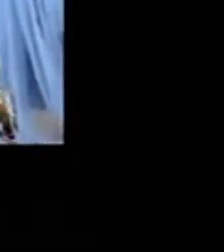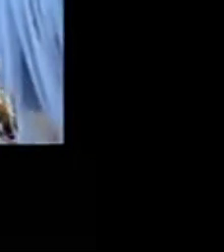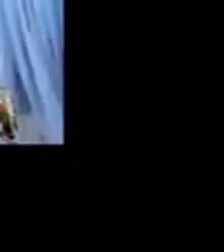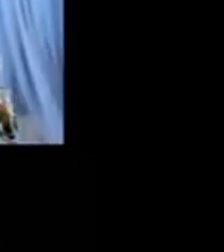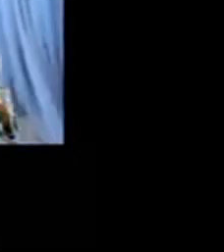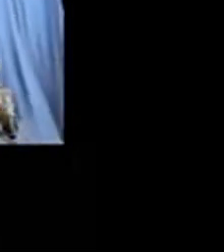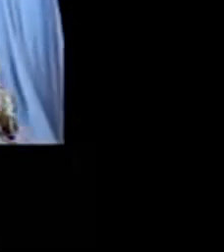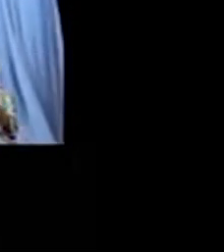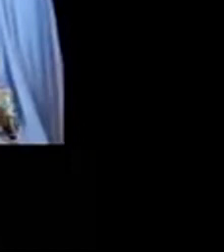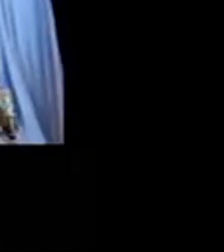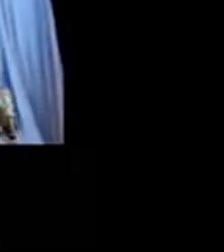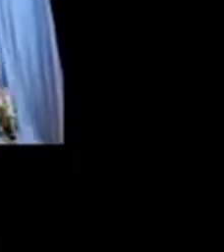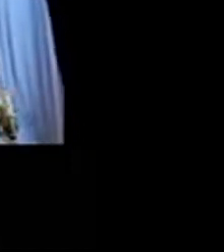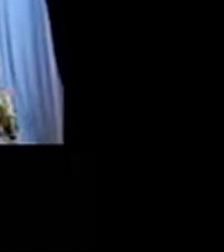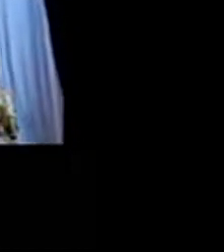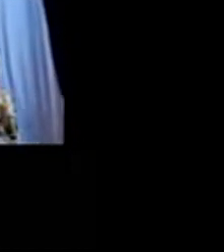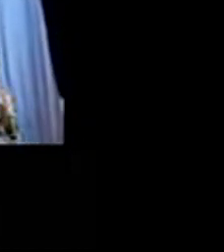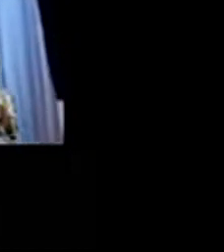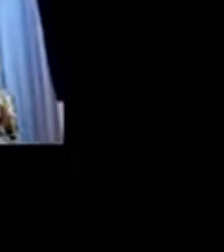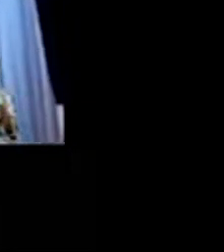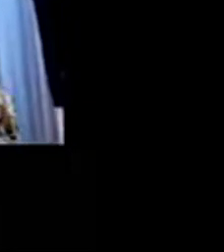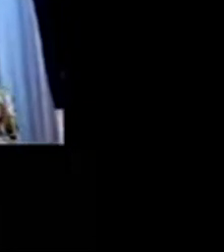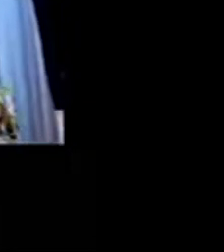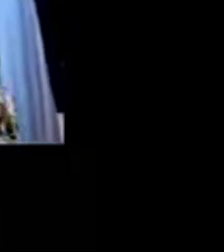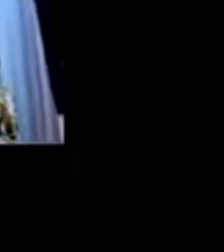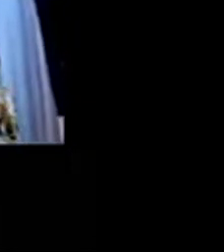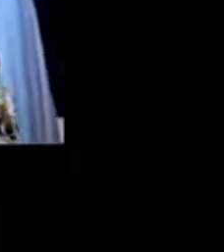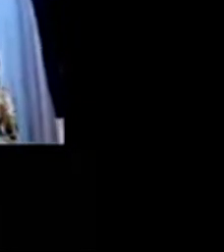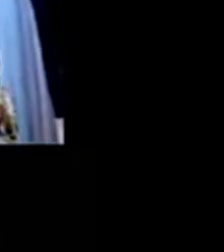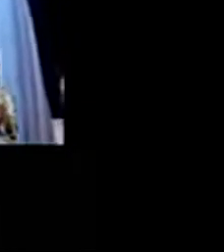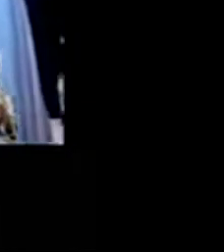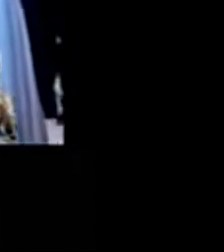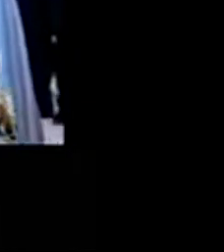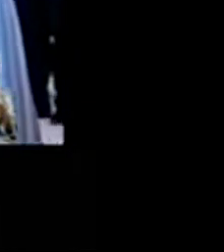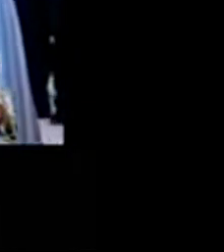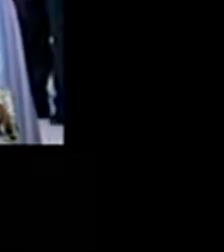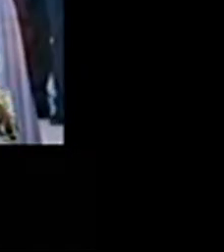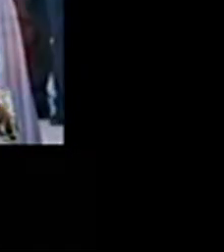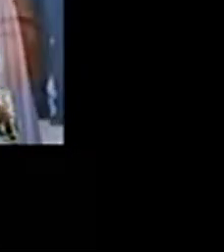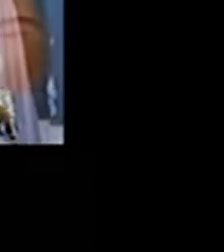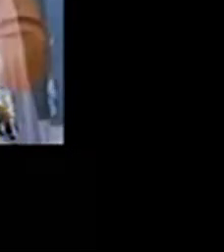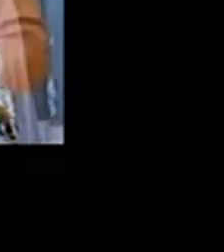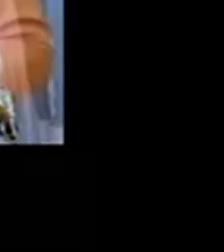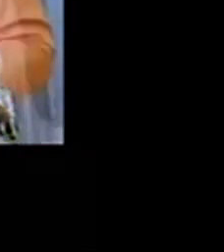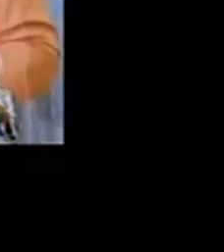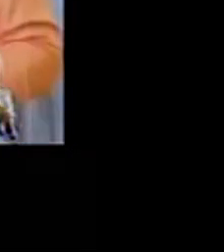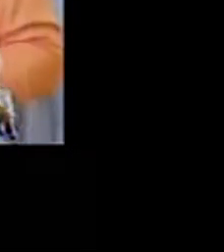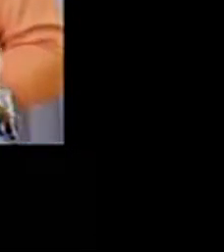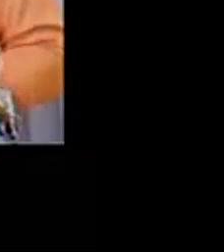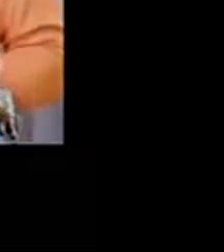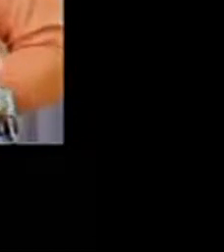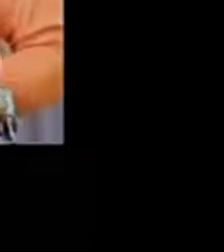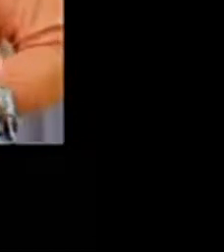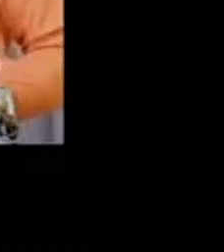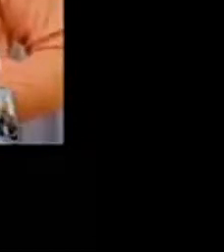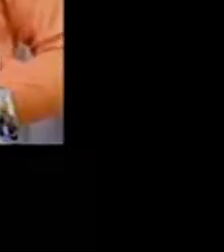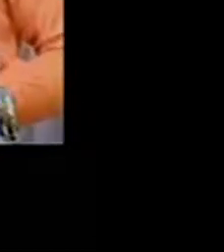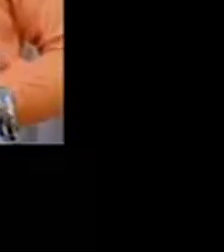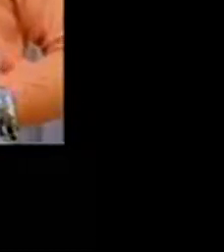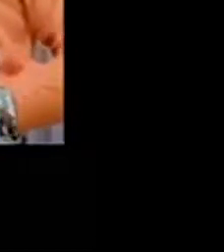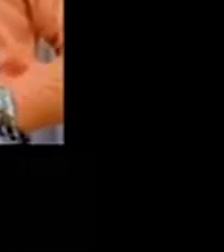because I am a child of God. From my mother's